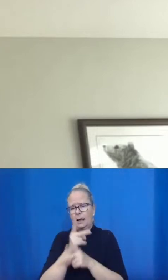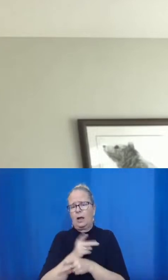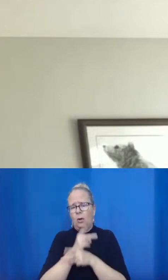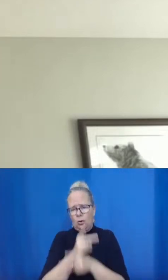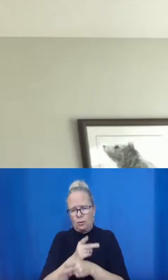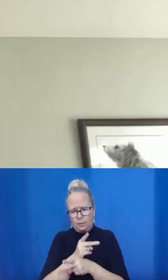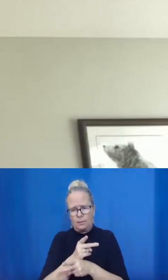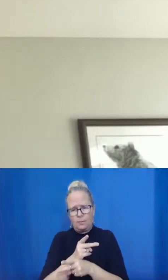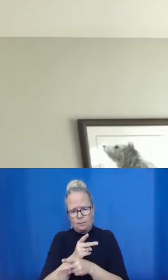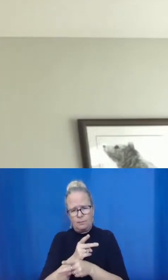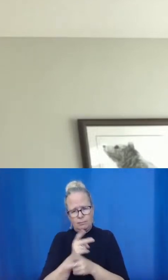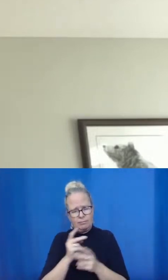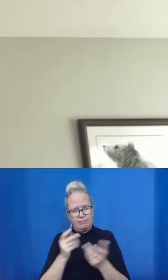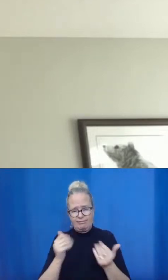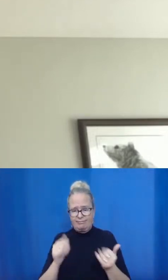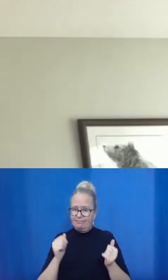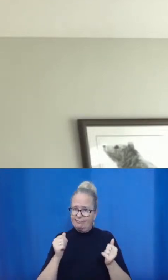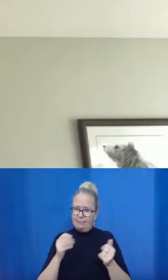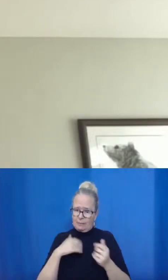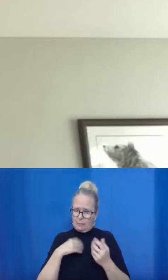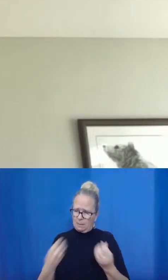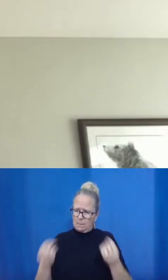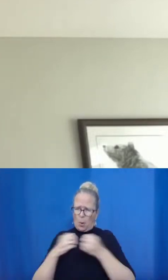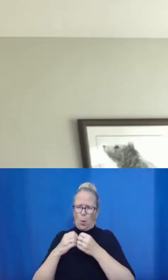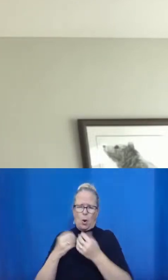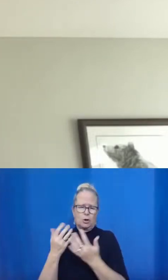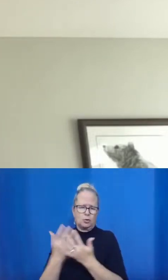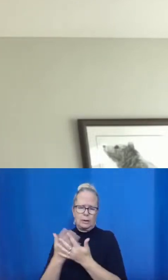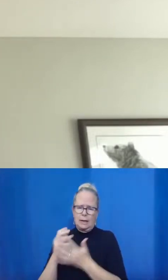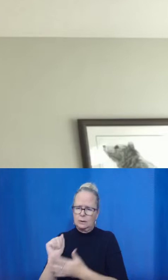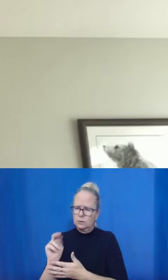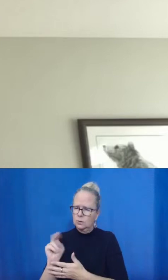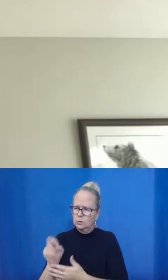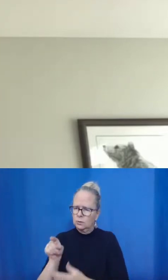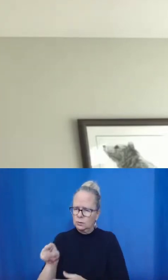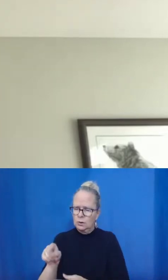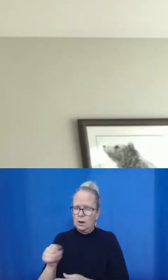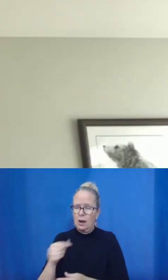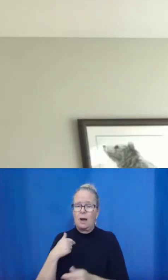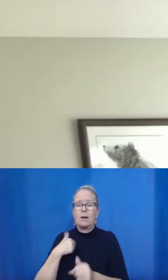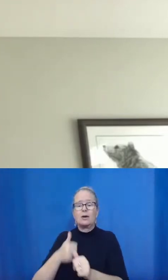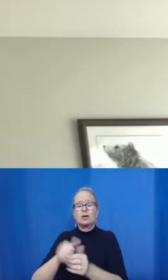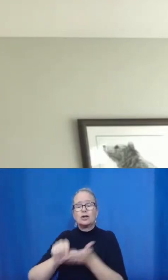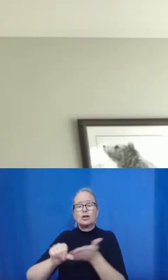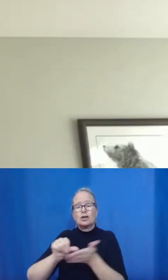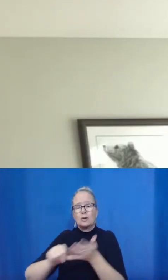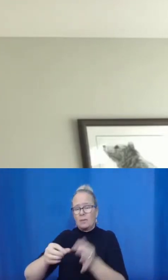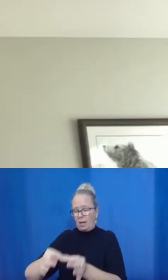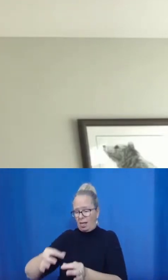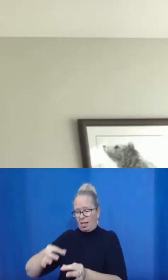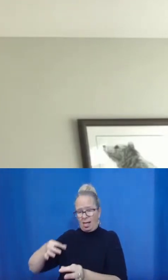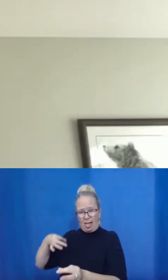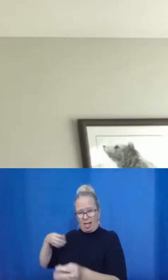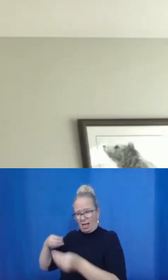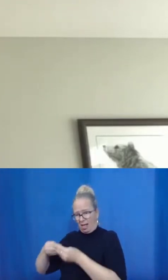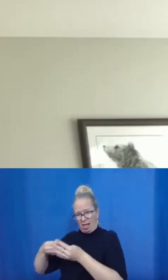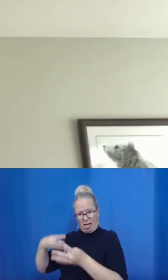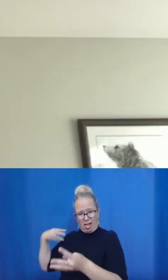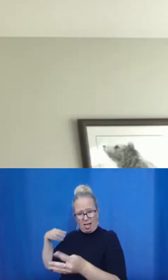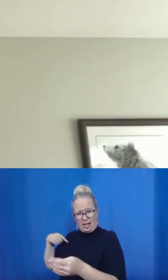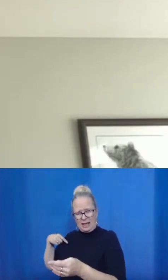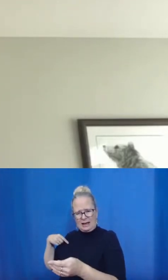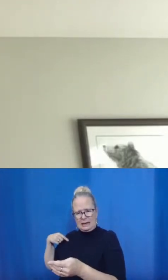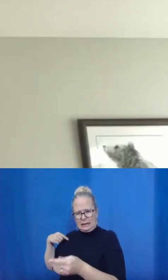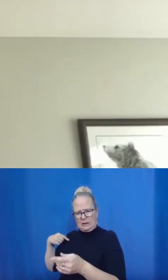healthcare workers. But I want to just really assure everyone that there are countless oncology clinicians across Canada and throughout the world who are dedicated